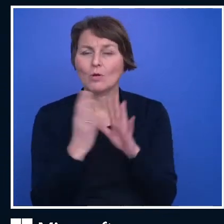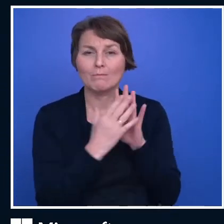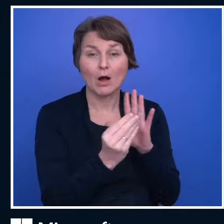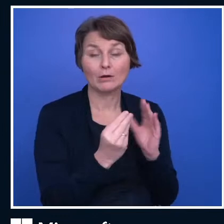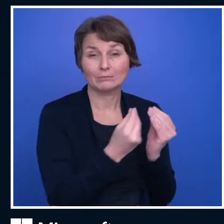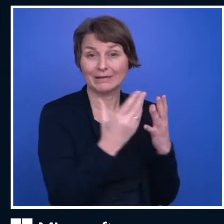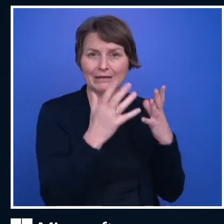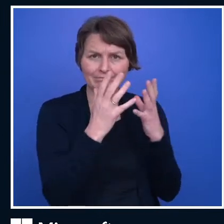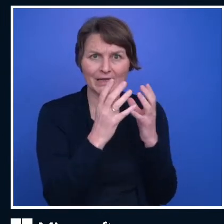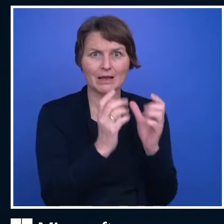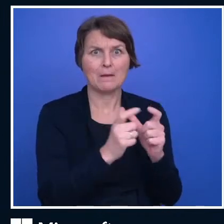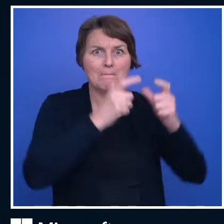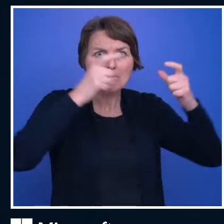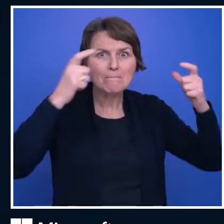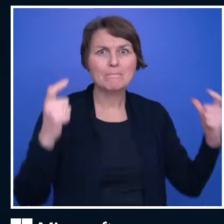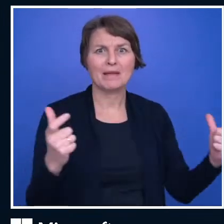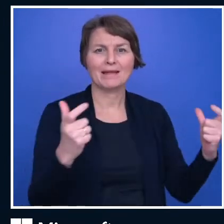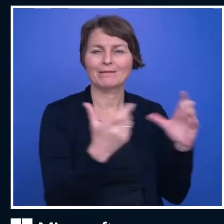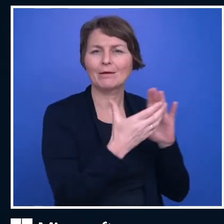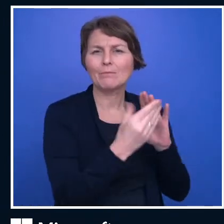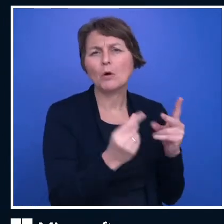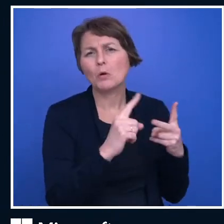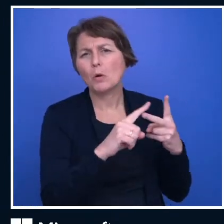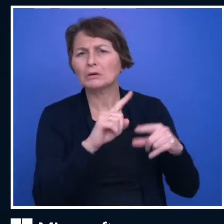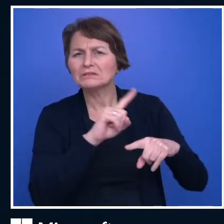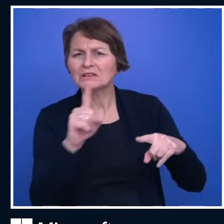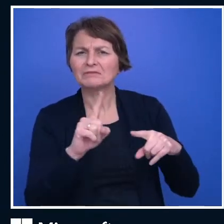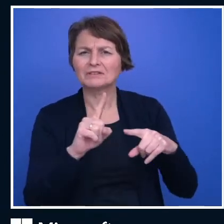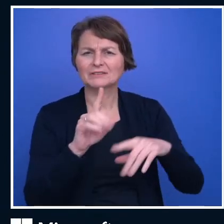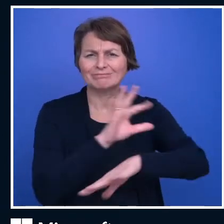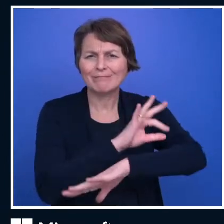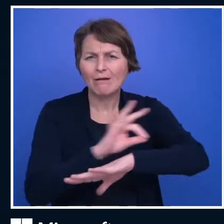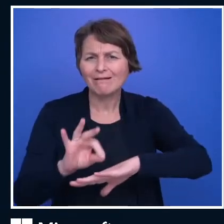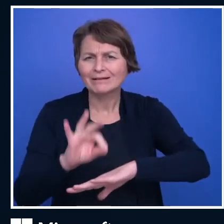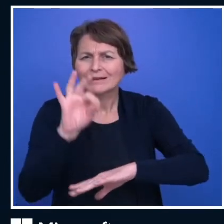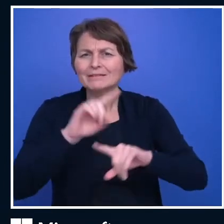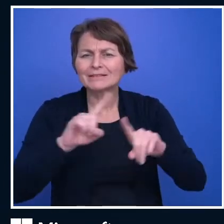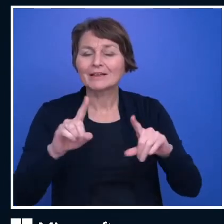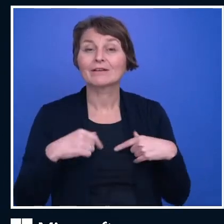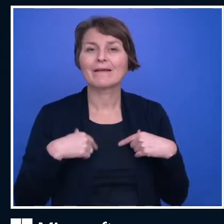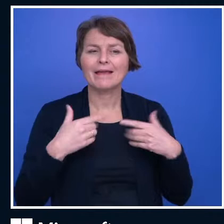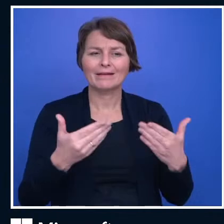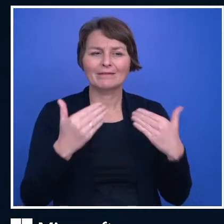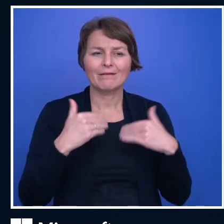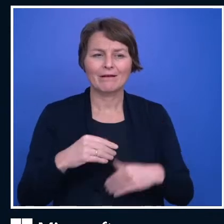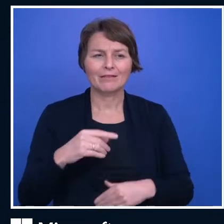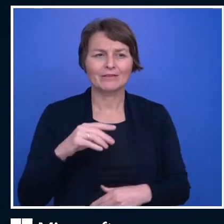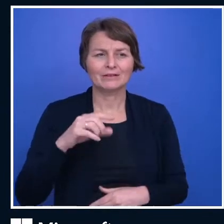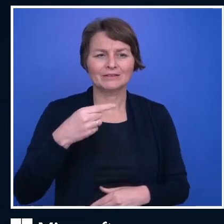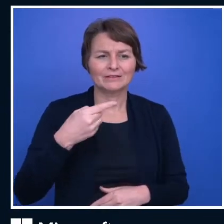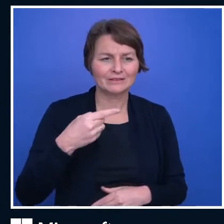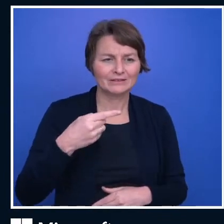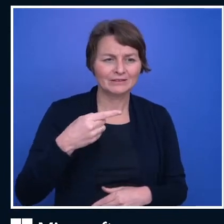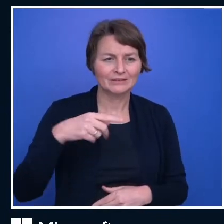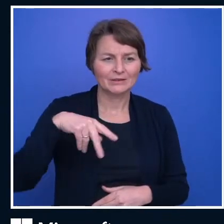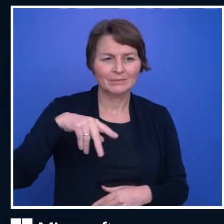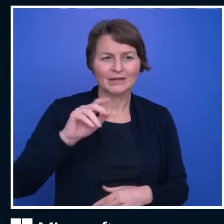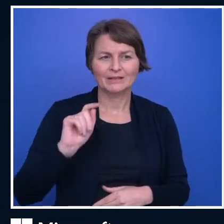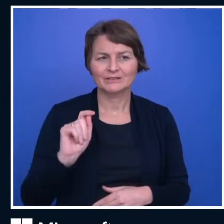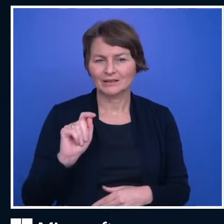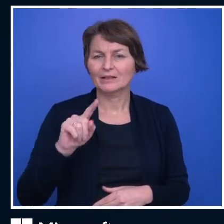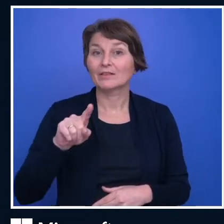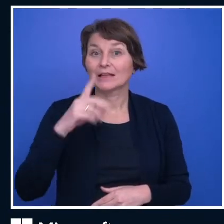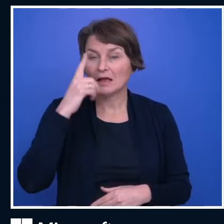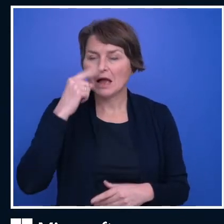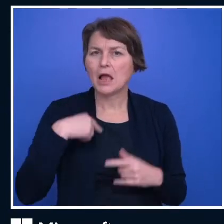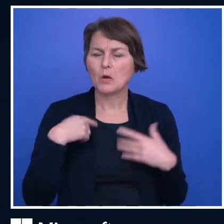architecture improvements, but two important things is AGI, Sergey mentioned it, and another thing is human